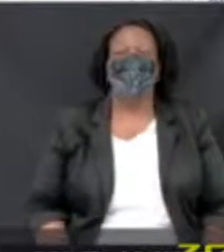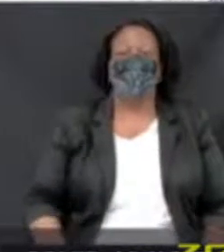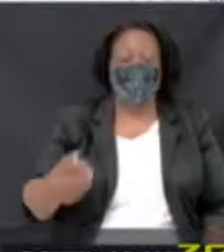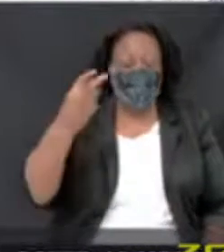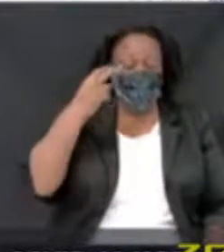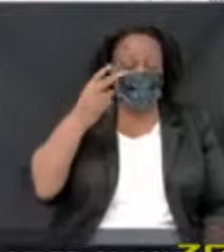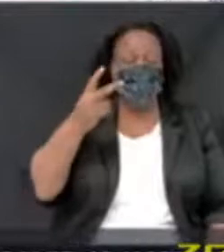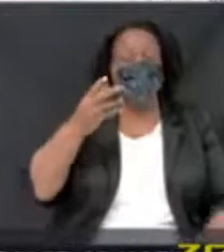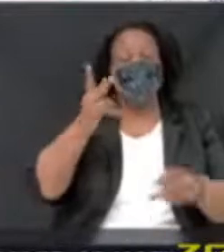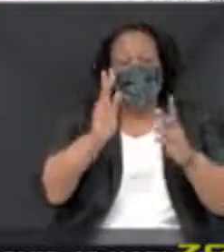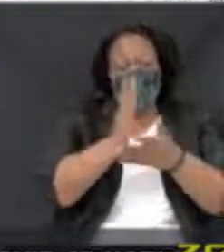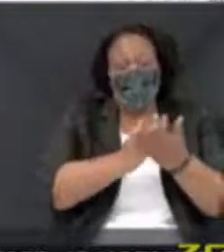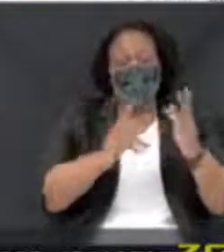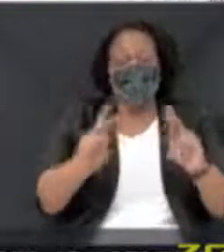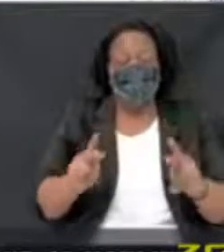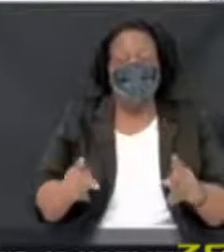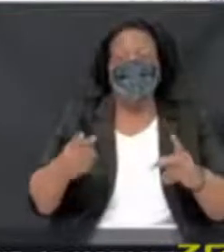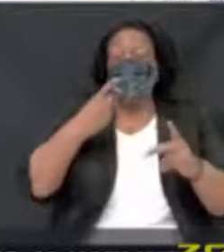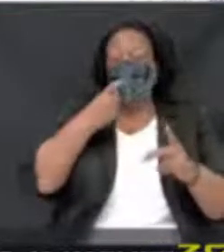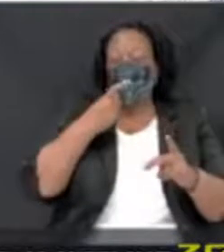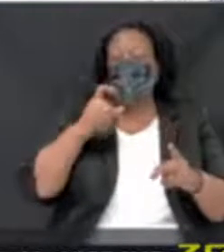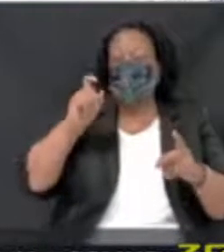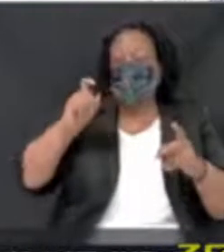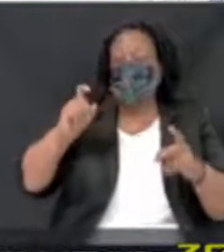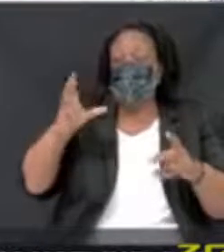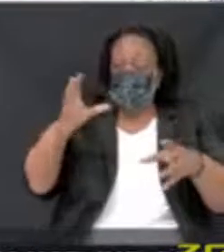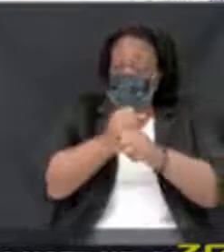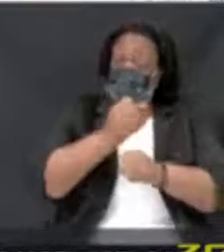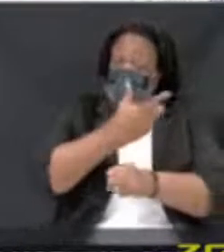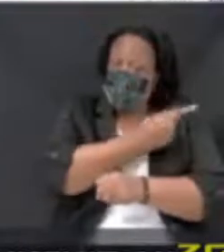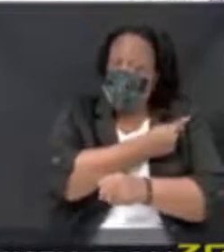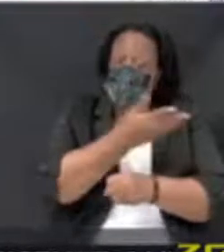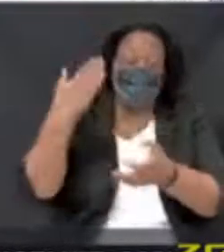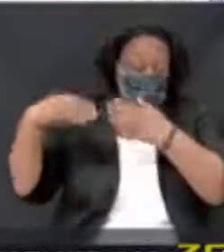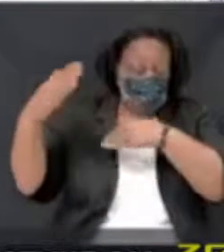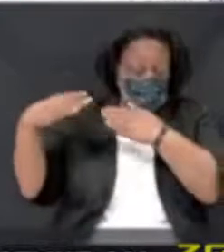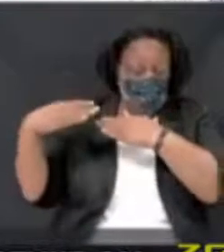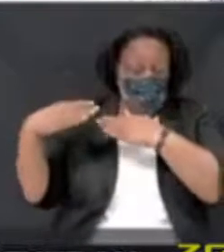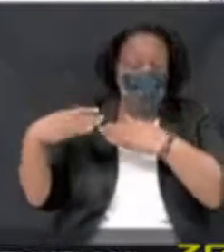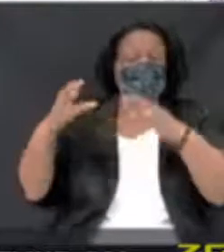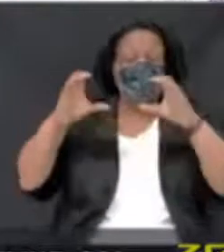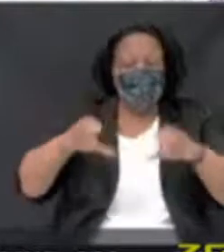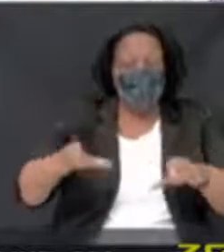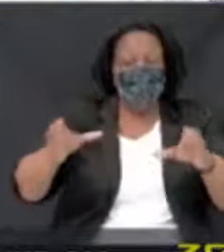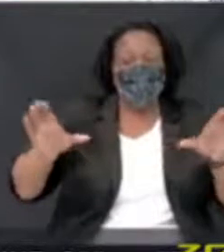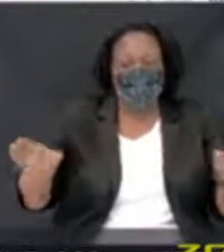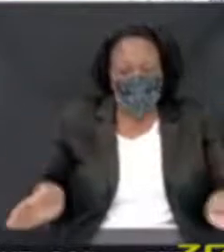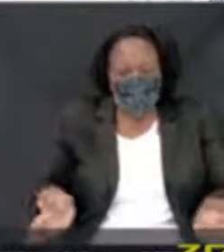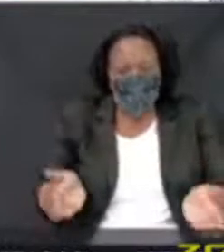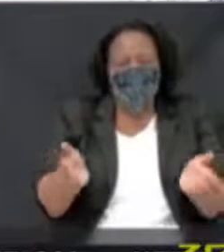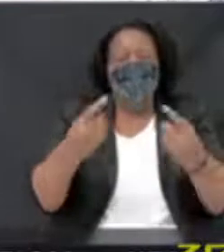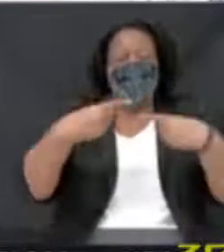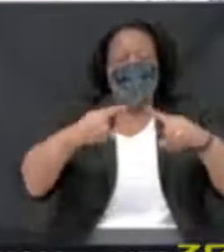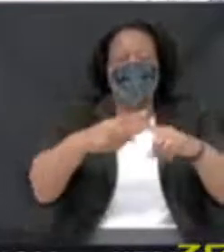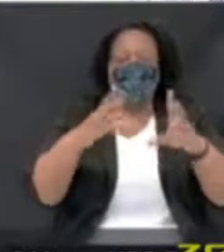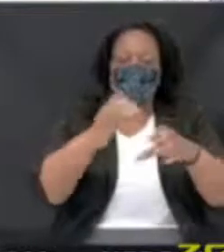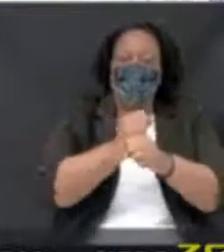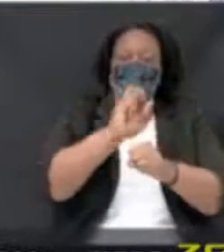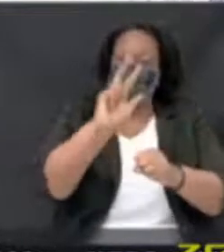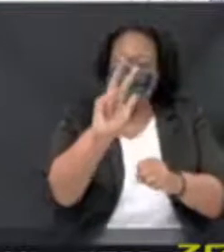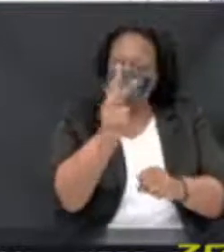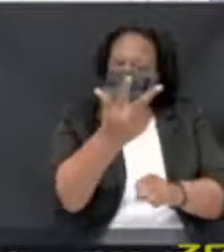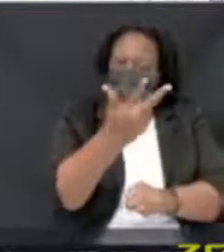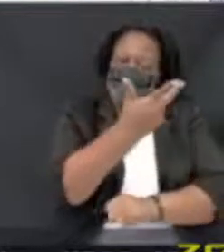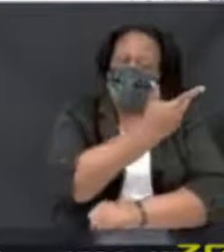vaccinated. Everyone eligible to get their booster shot should therefore go and get the extra layer of protection that the booster